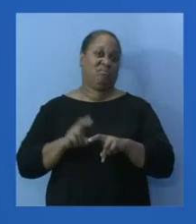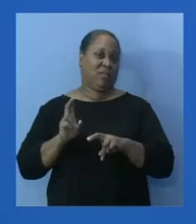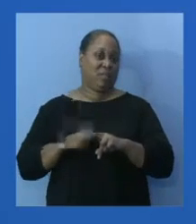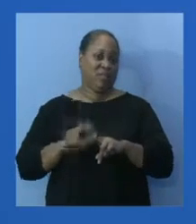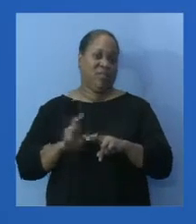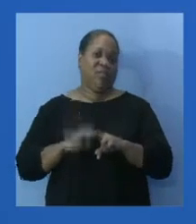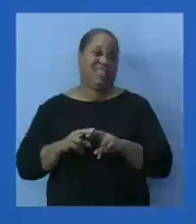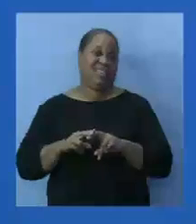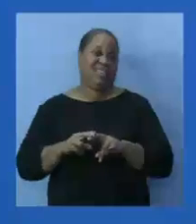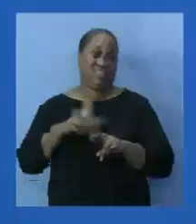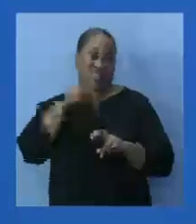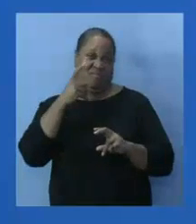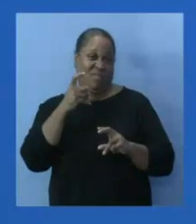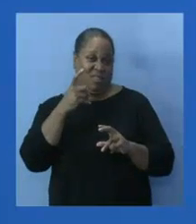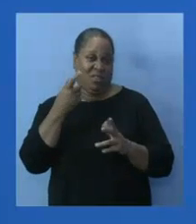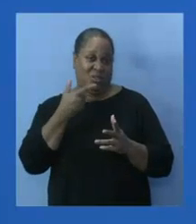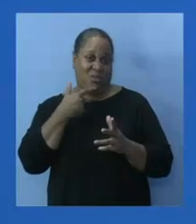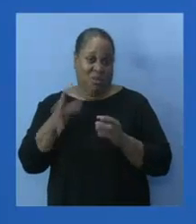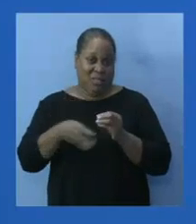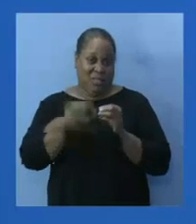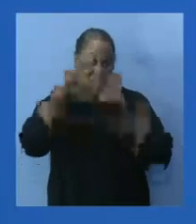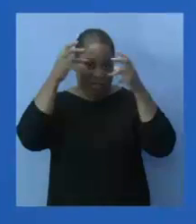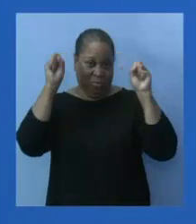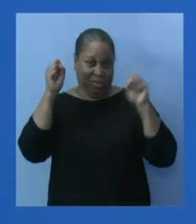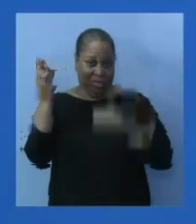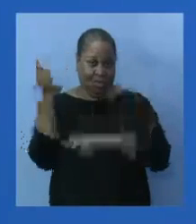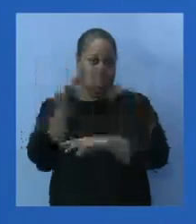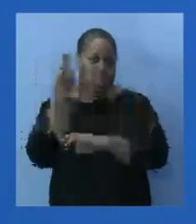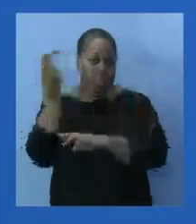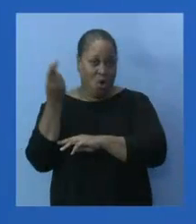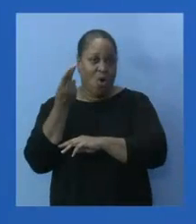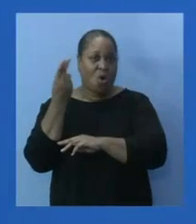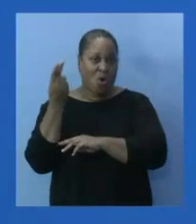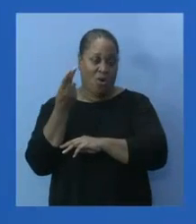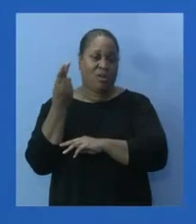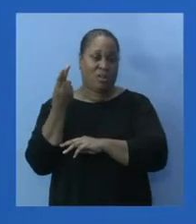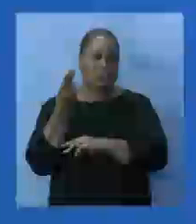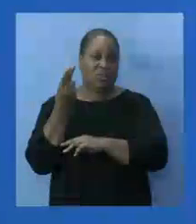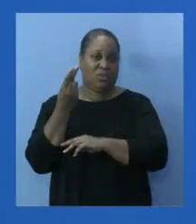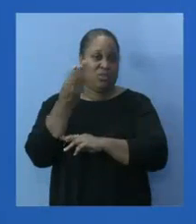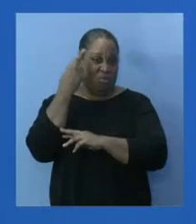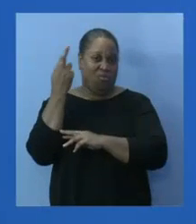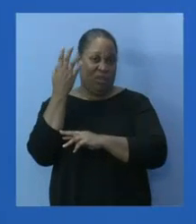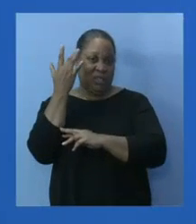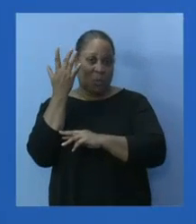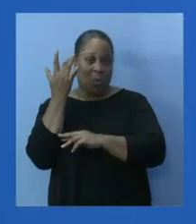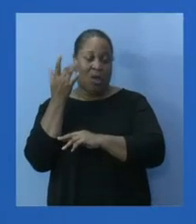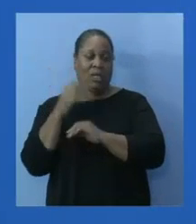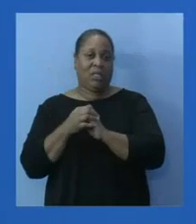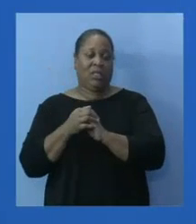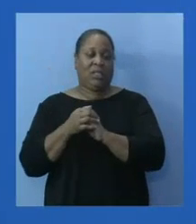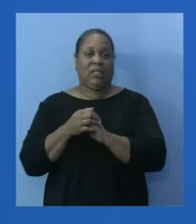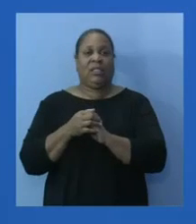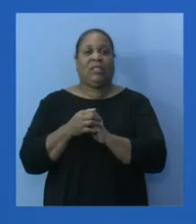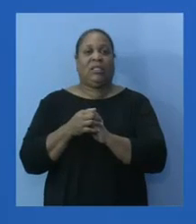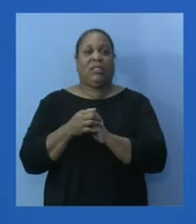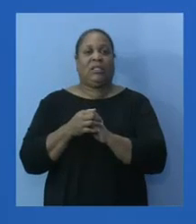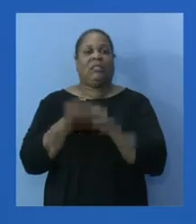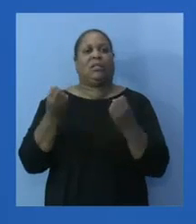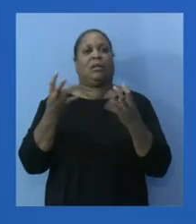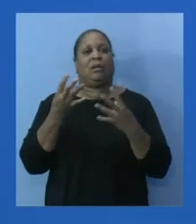primarily based, in addition to what the Premier said, there's a historical element to that, but also there is a lot